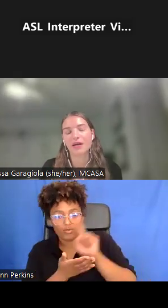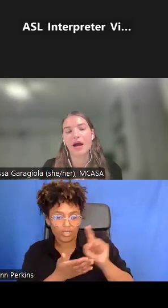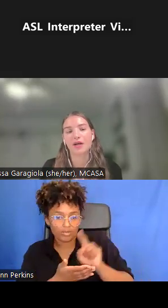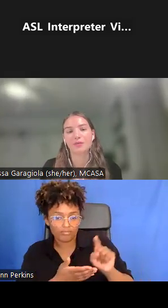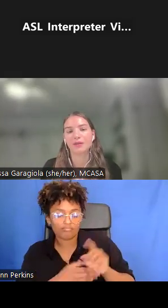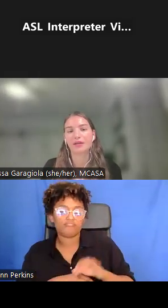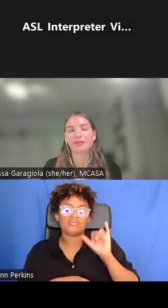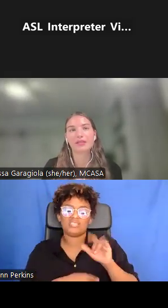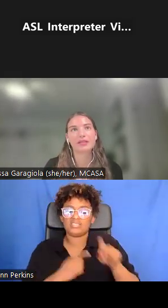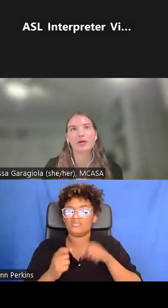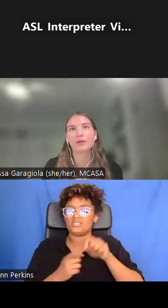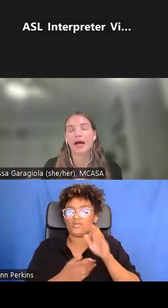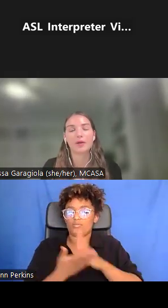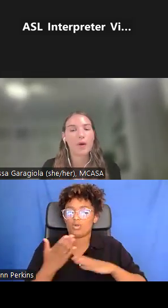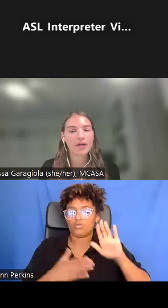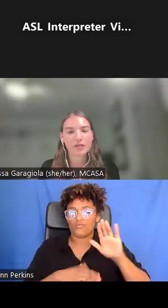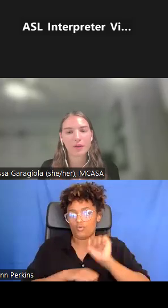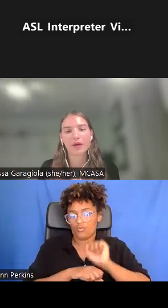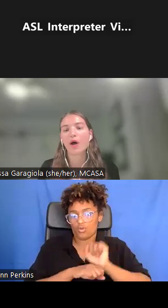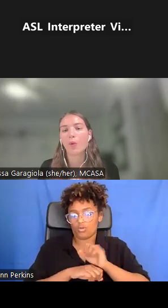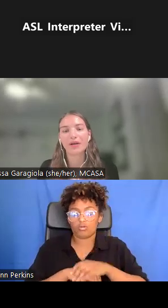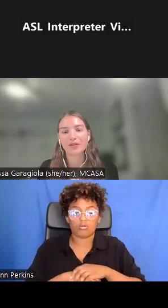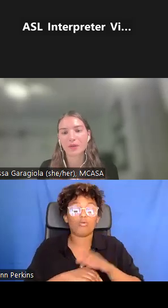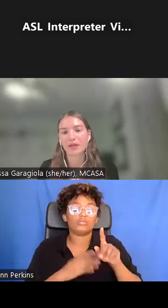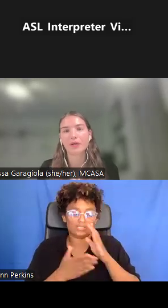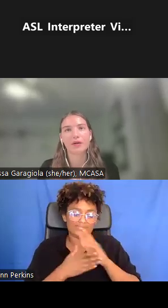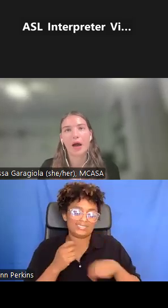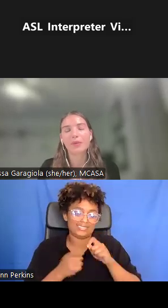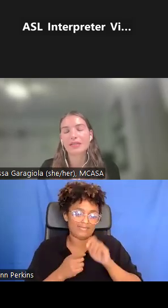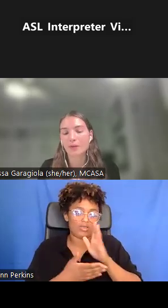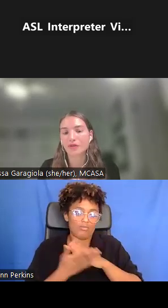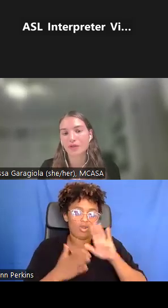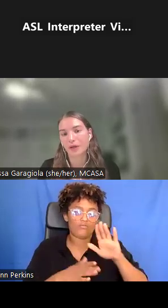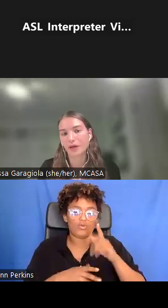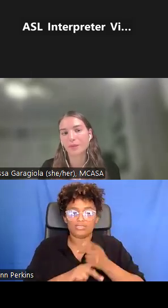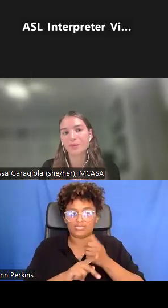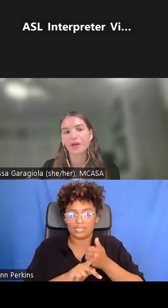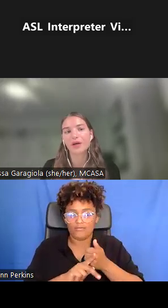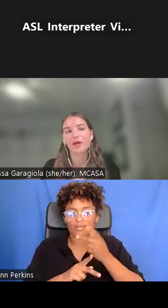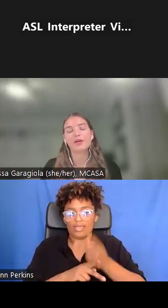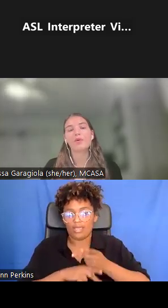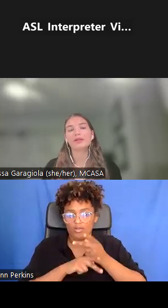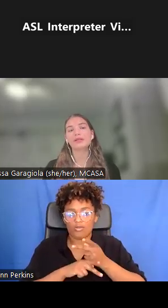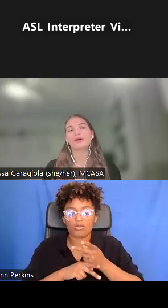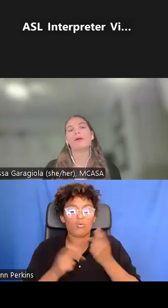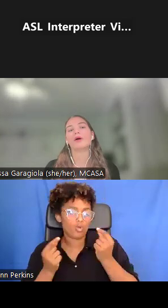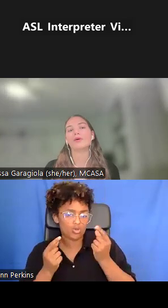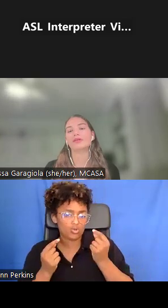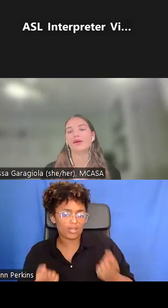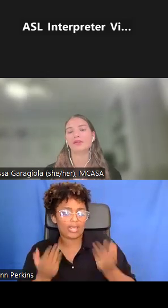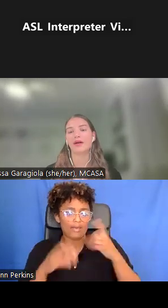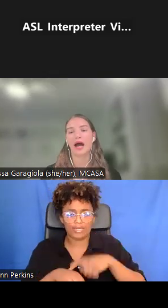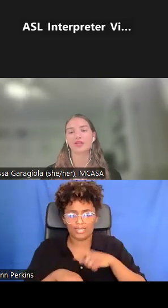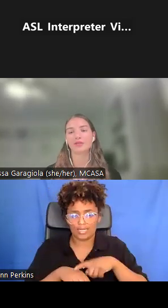your self-care action plan, things that tell you exactly what you're doing, when you're doing it, or how many times you're doing it. The important thing to remember